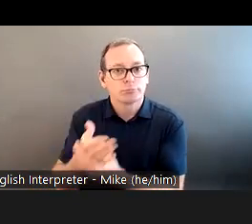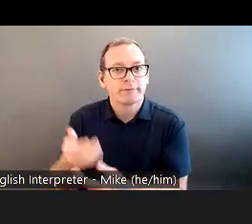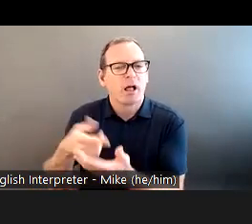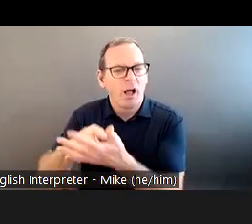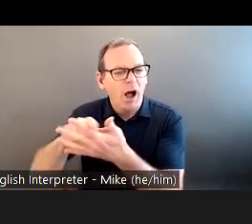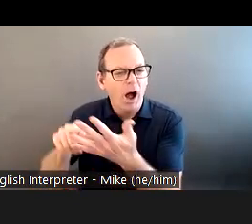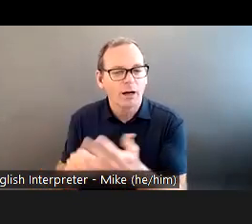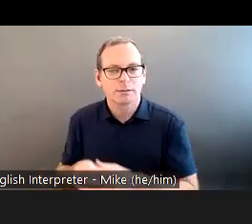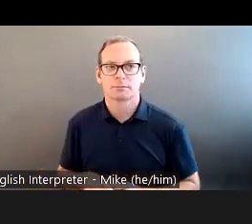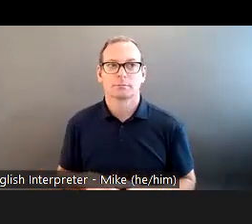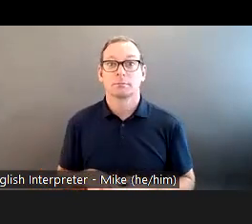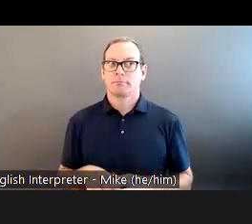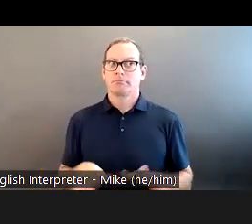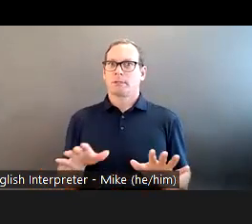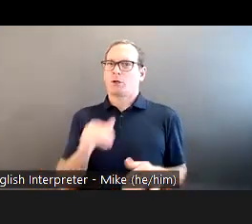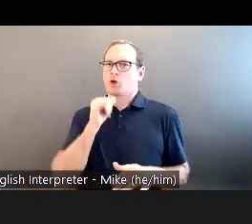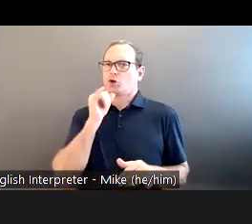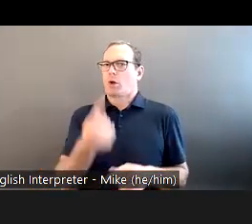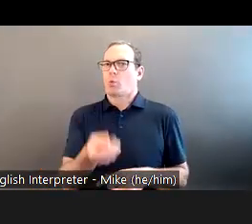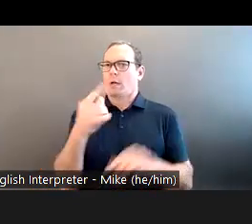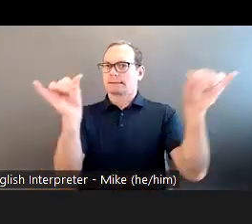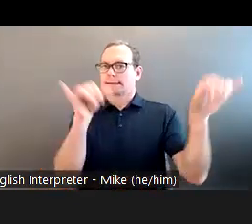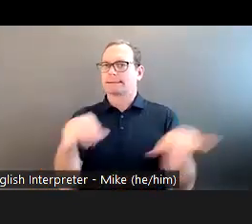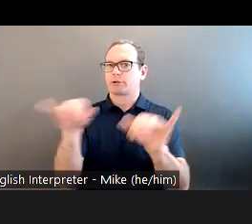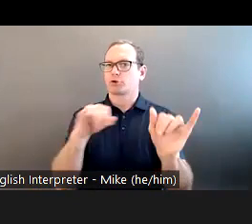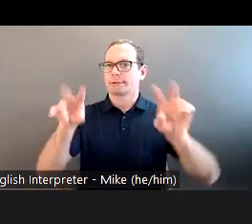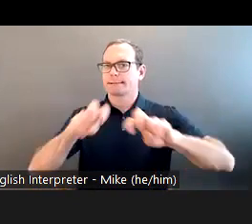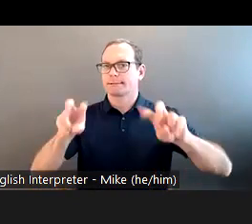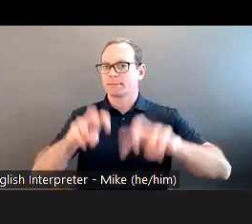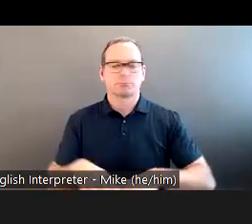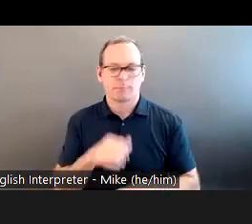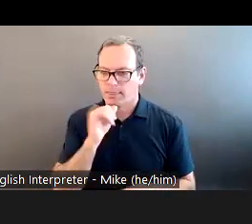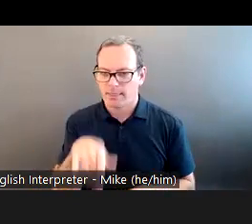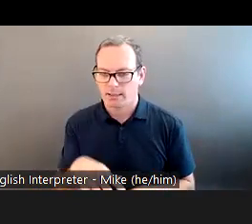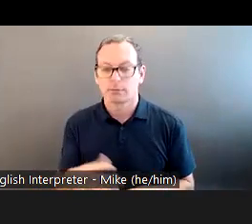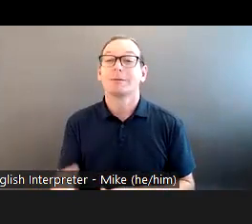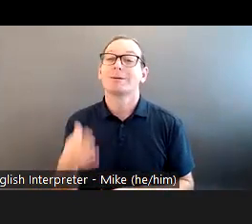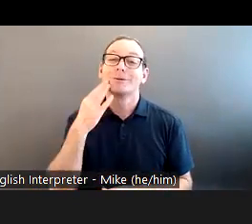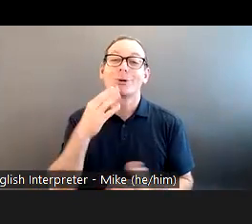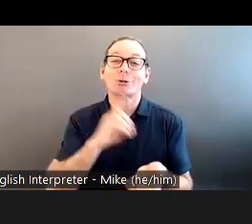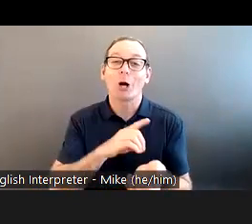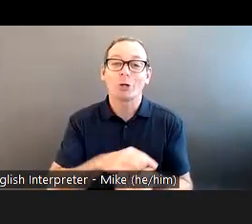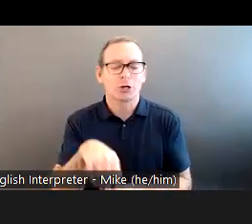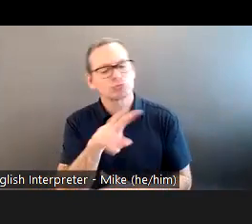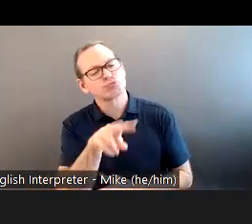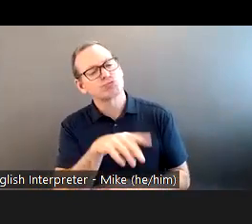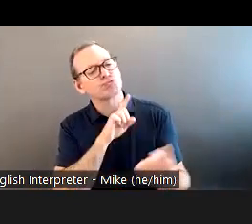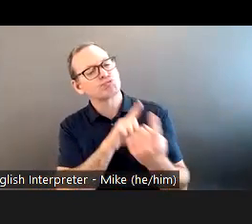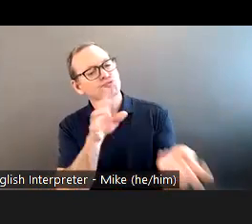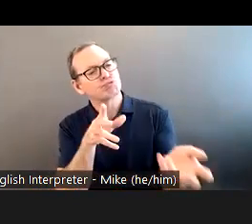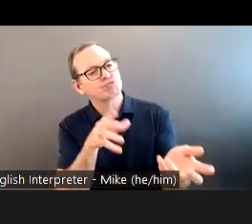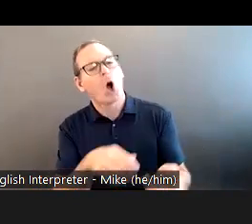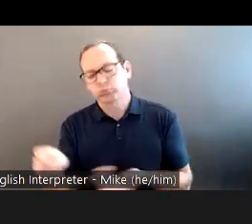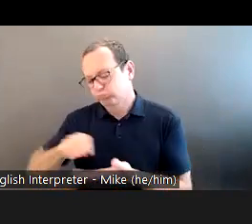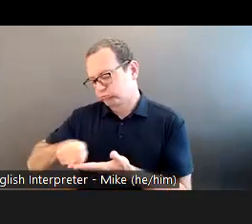your standard medical doctor's capacity assessment who writes 2 sentences on a script pad. Okay, this is going to generate a